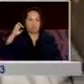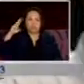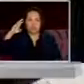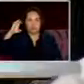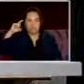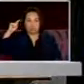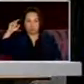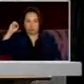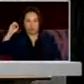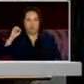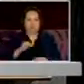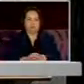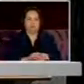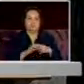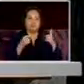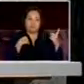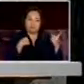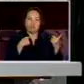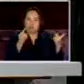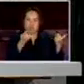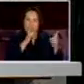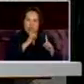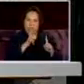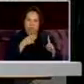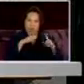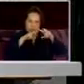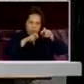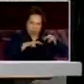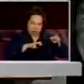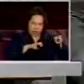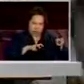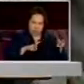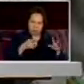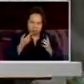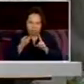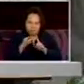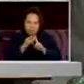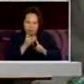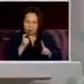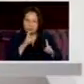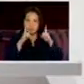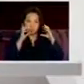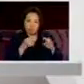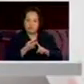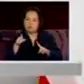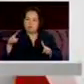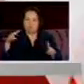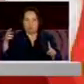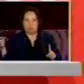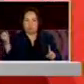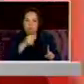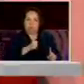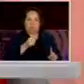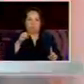aired outside of it, on testimonies of witnesses and not on theories of wags, on the arguments